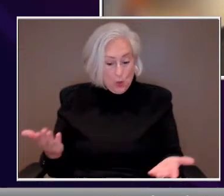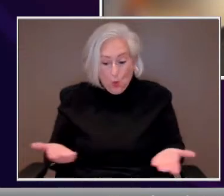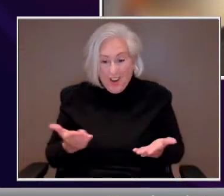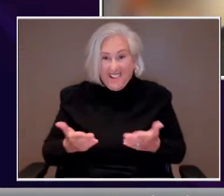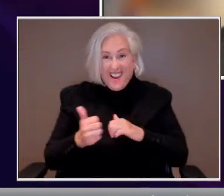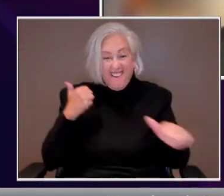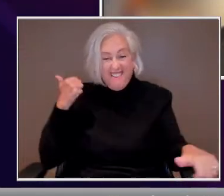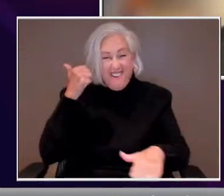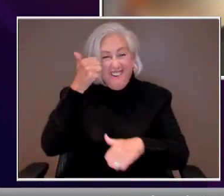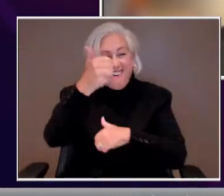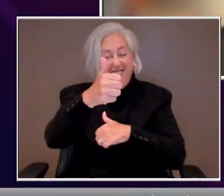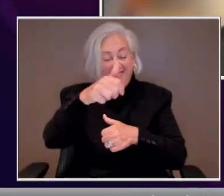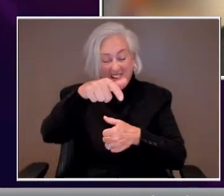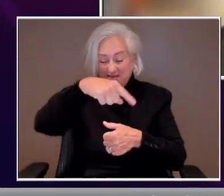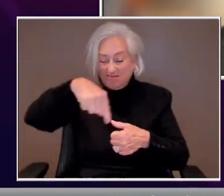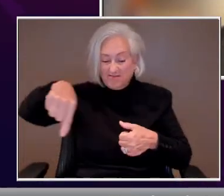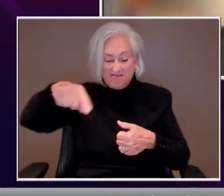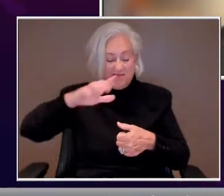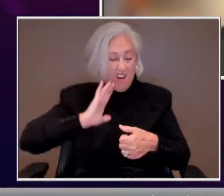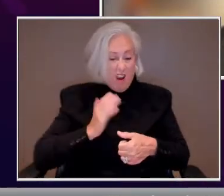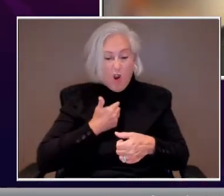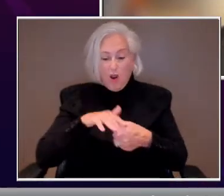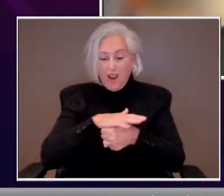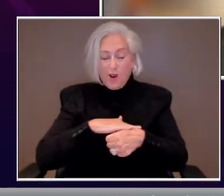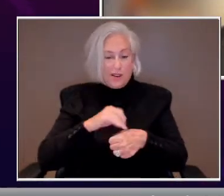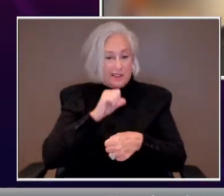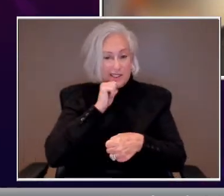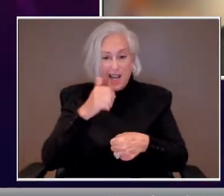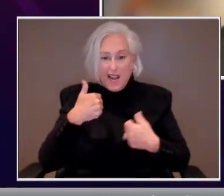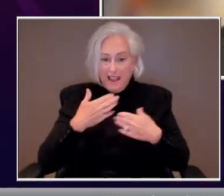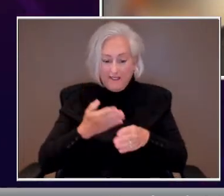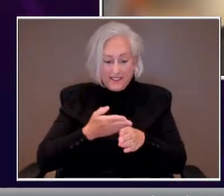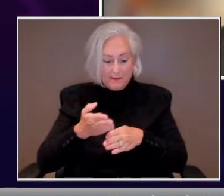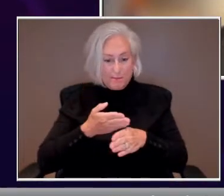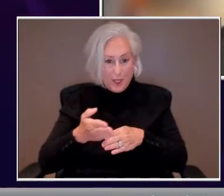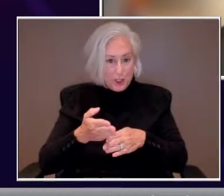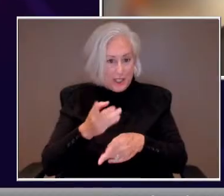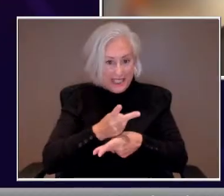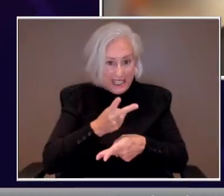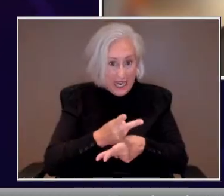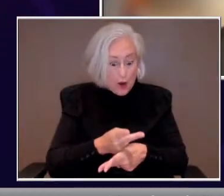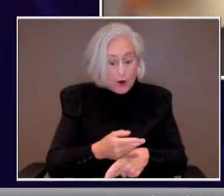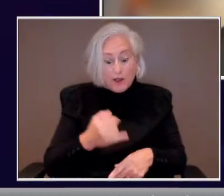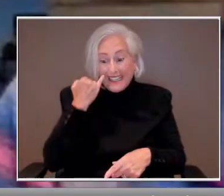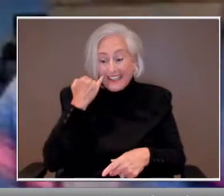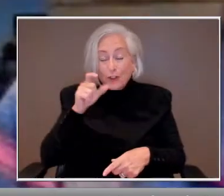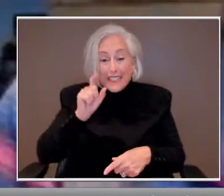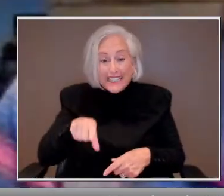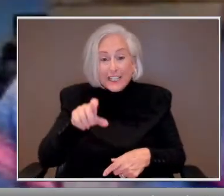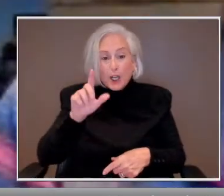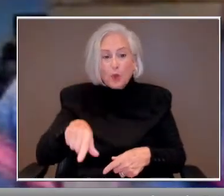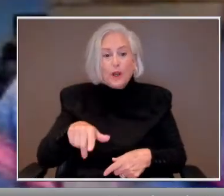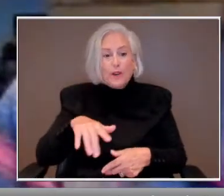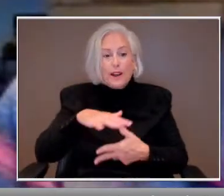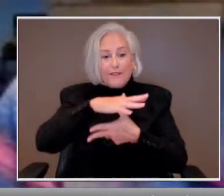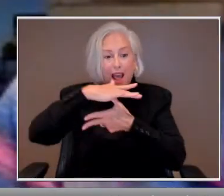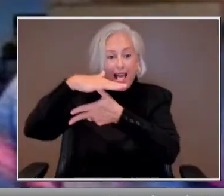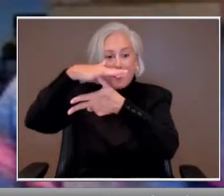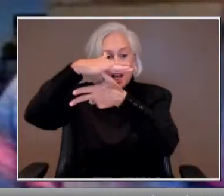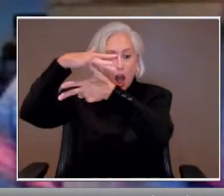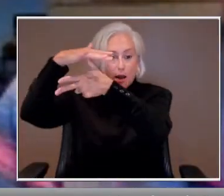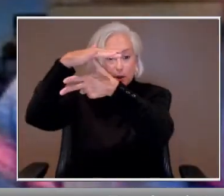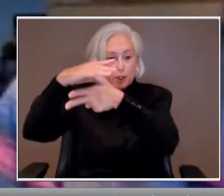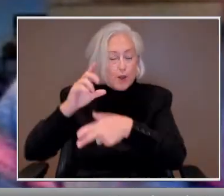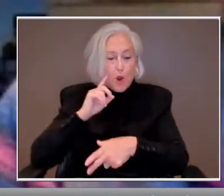the specialized care immediately, you know, otherwise it'd be a helicopter ride or a plane ride to Wichita or Kansas